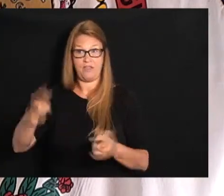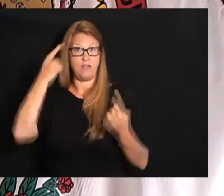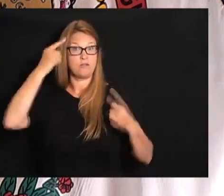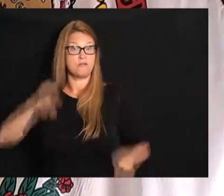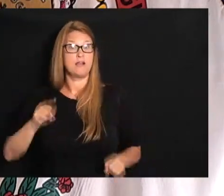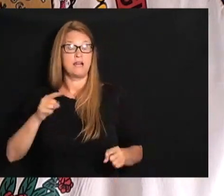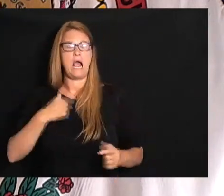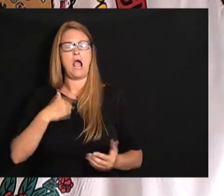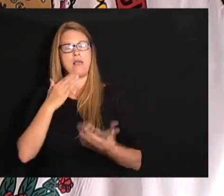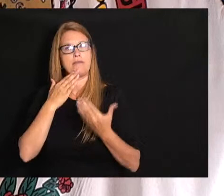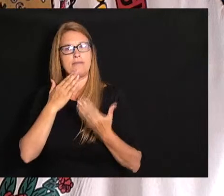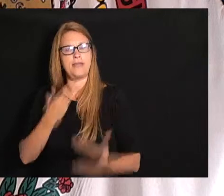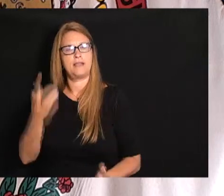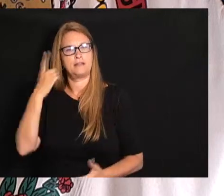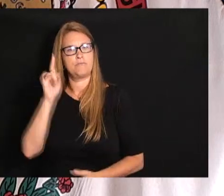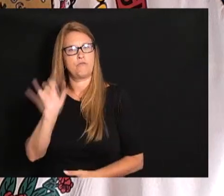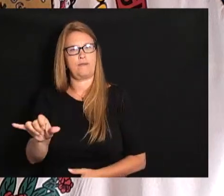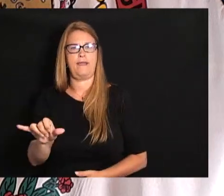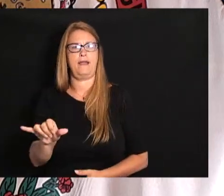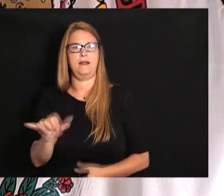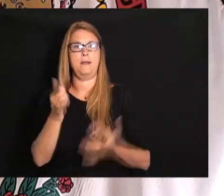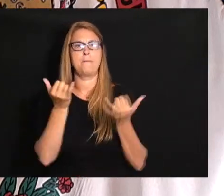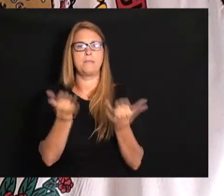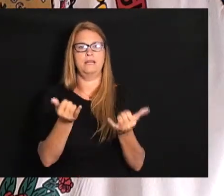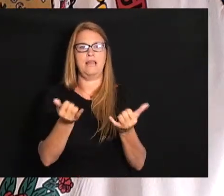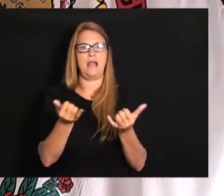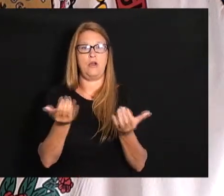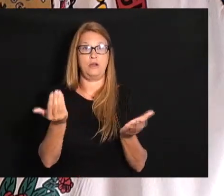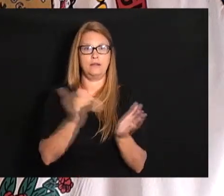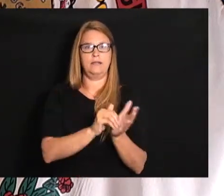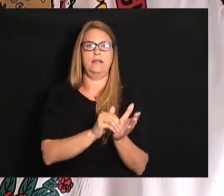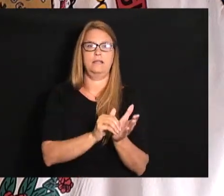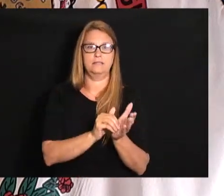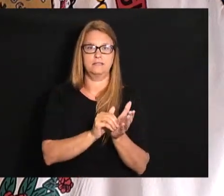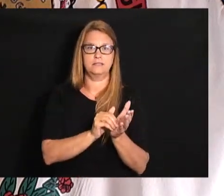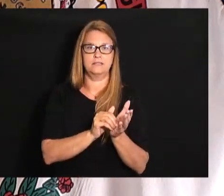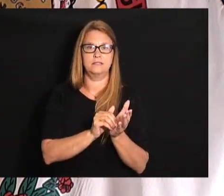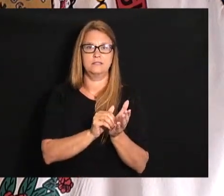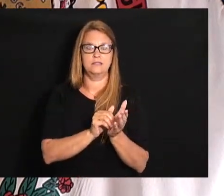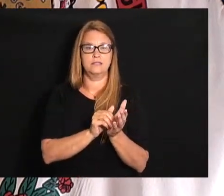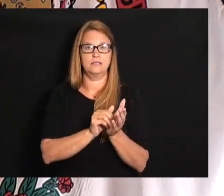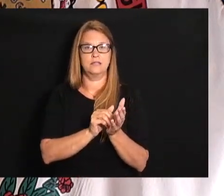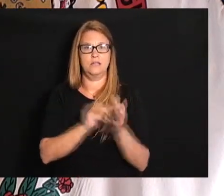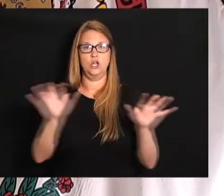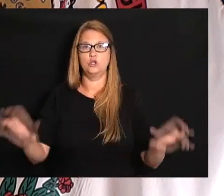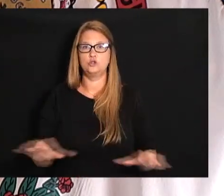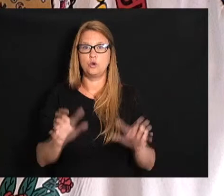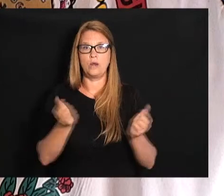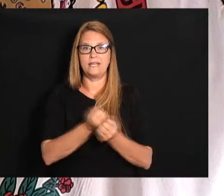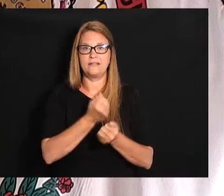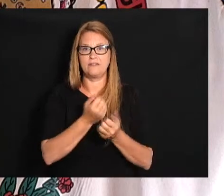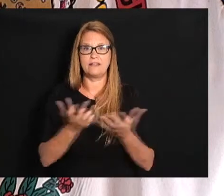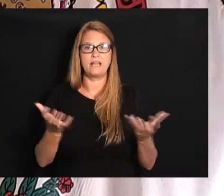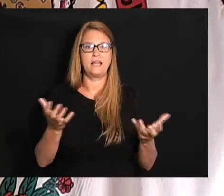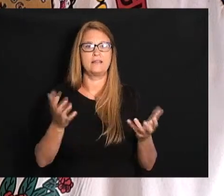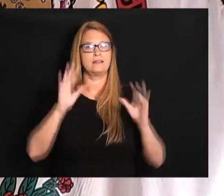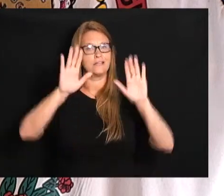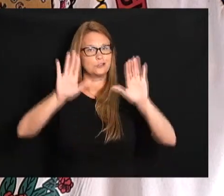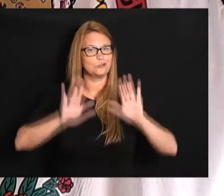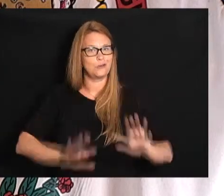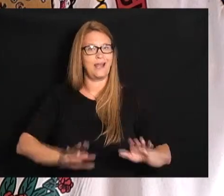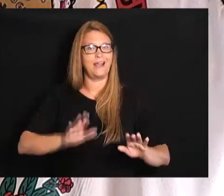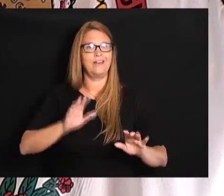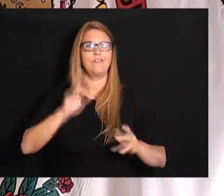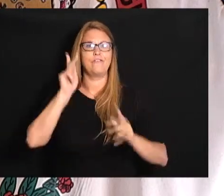I thank them for that and everything. But now here we go, doing stuff that is great for the citizens of